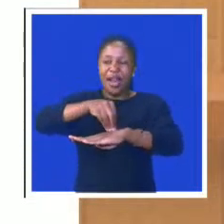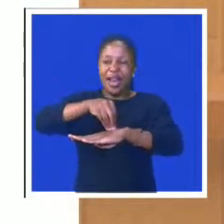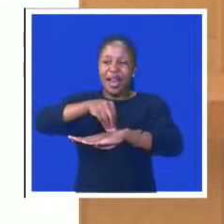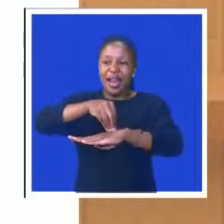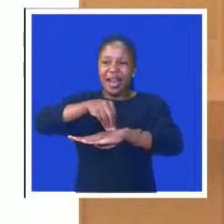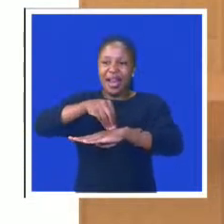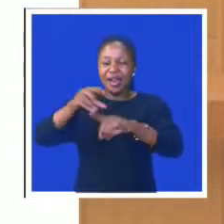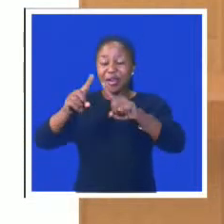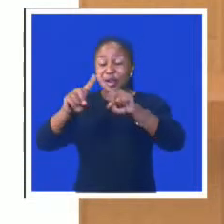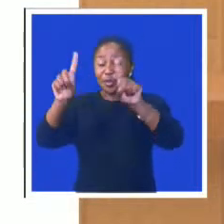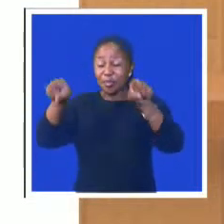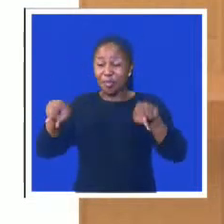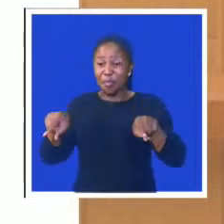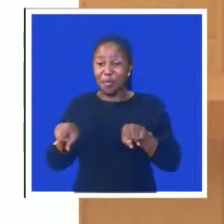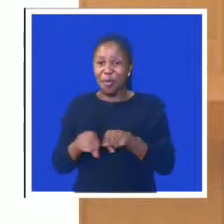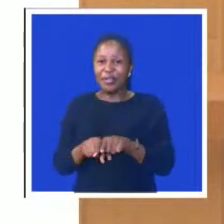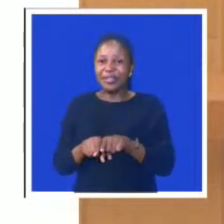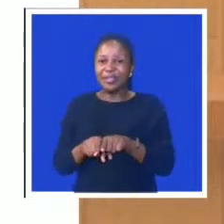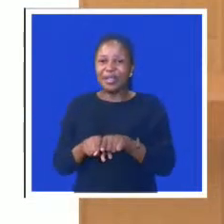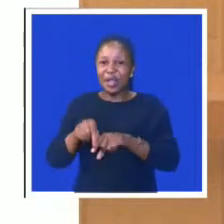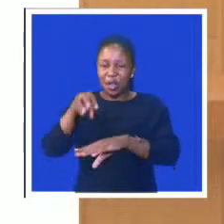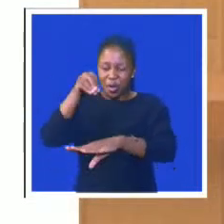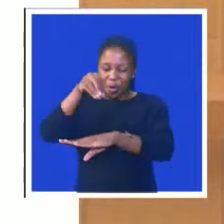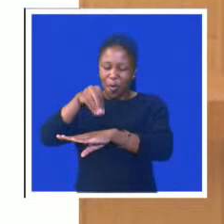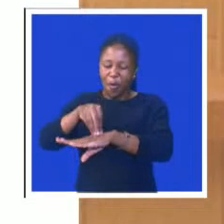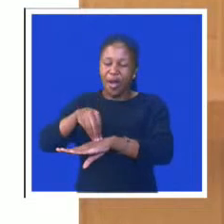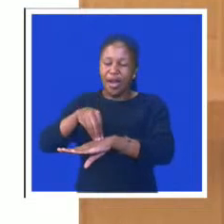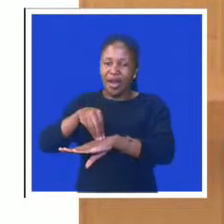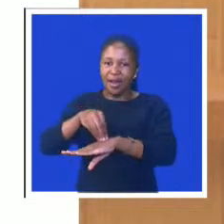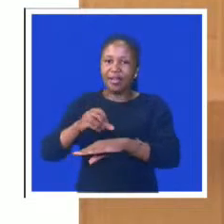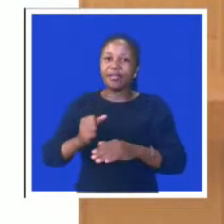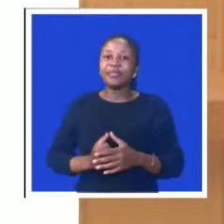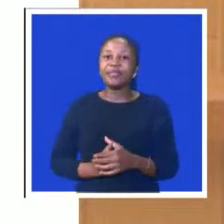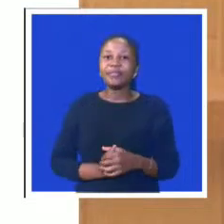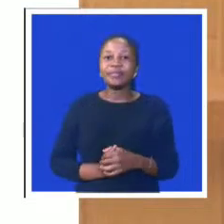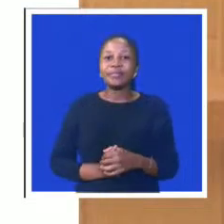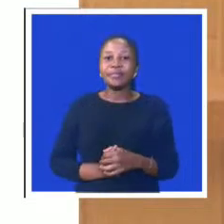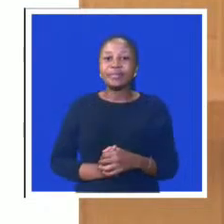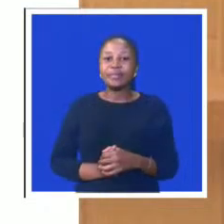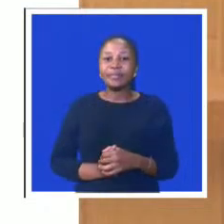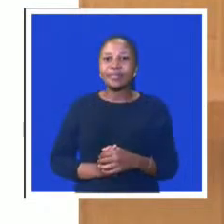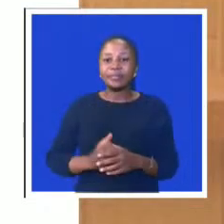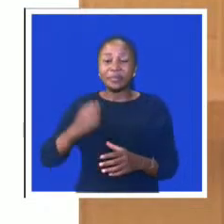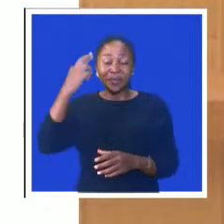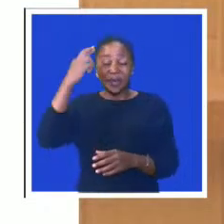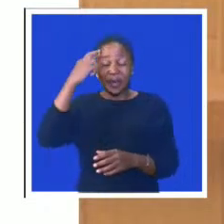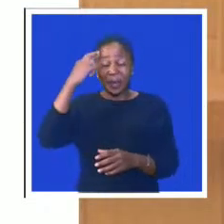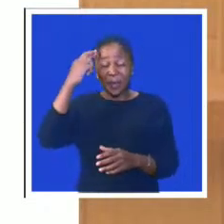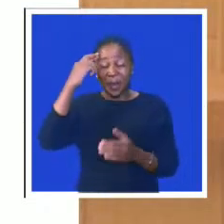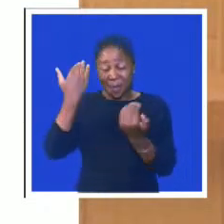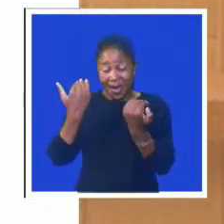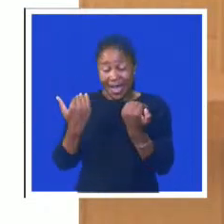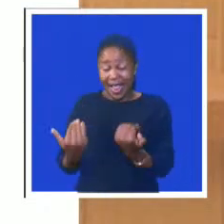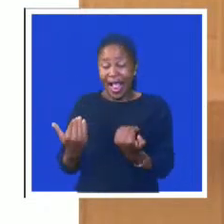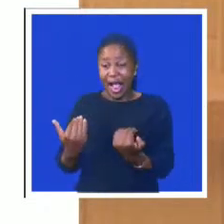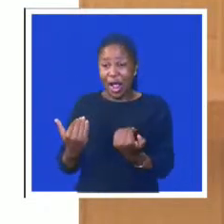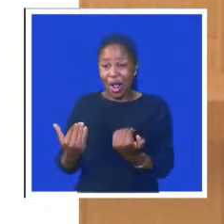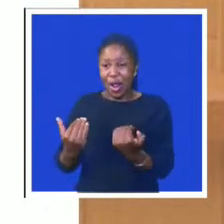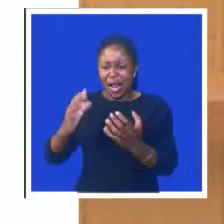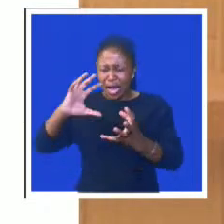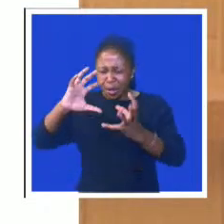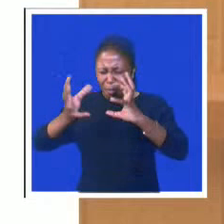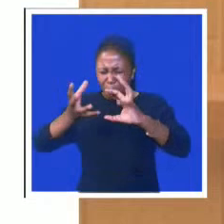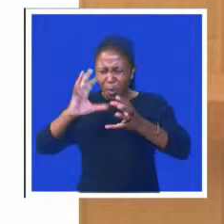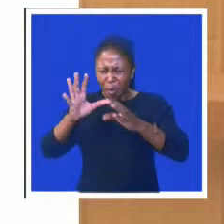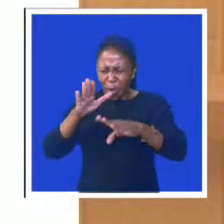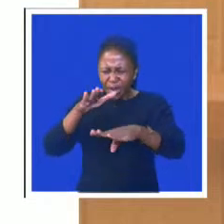box. Remember, we said that on means touching the top part of something. Can you see that the ball